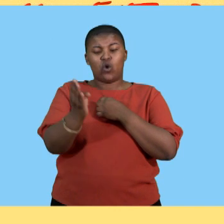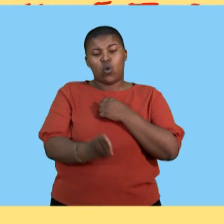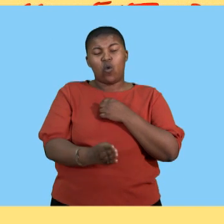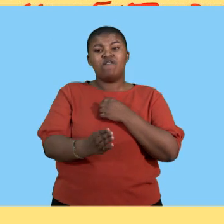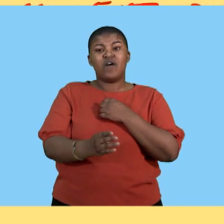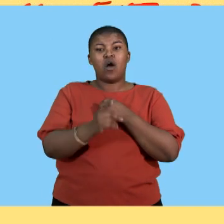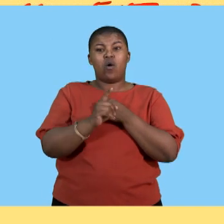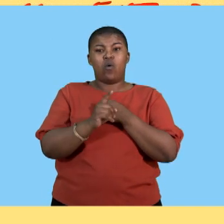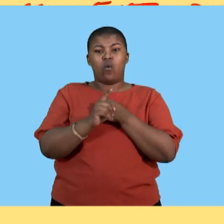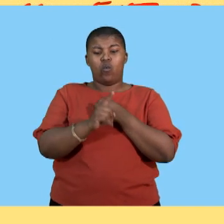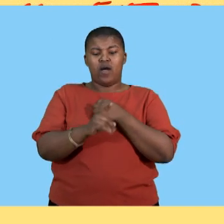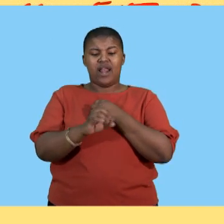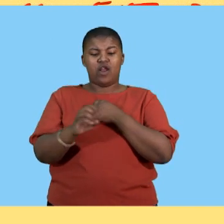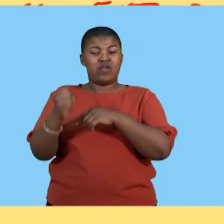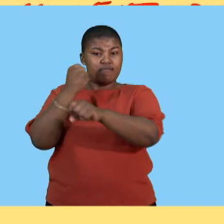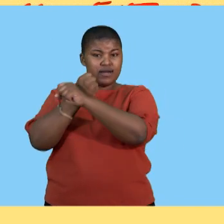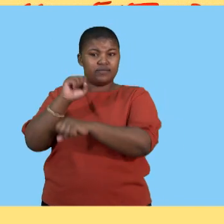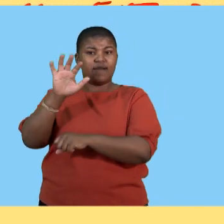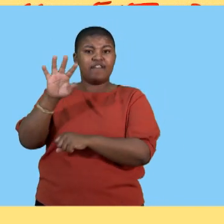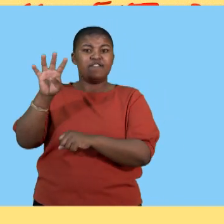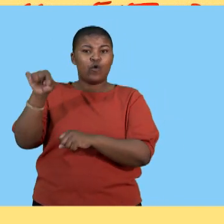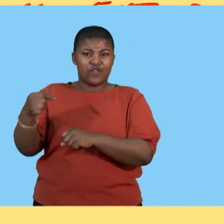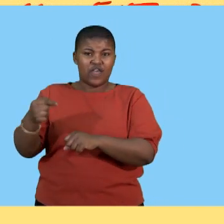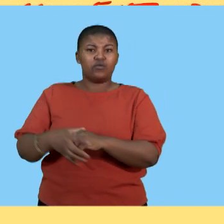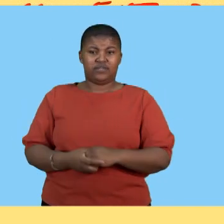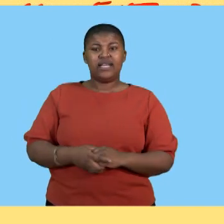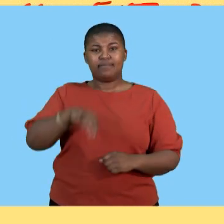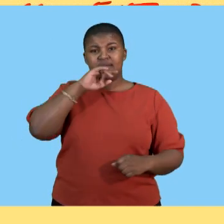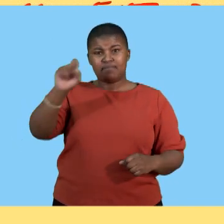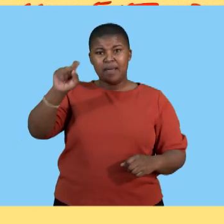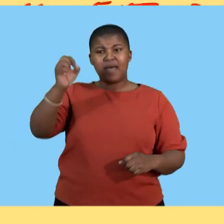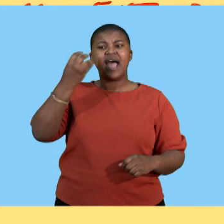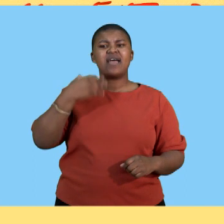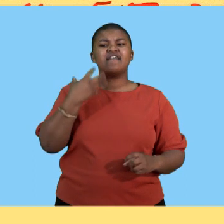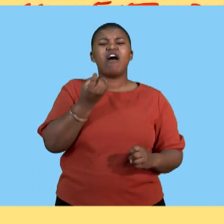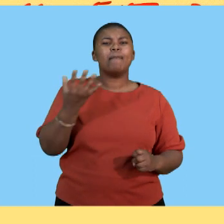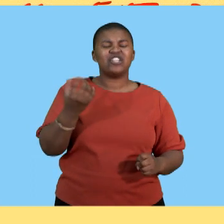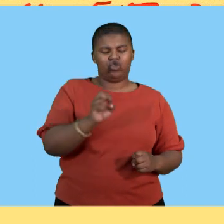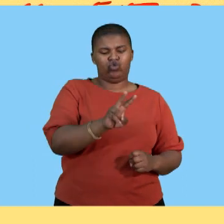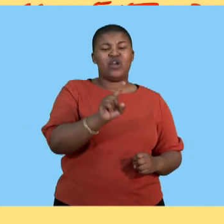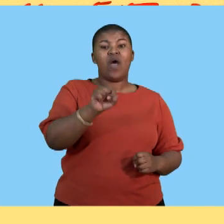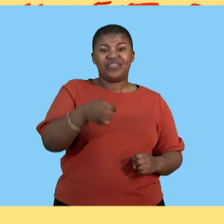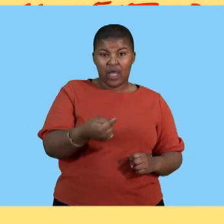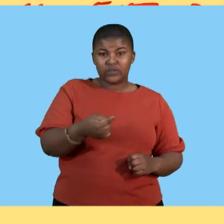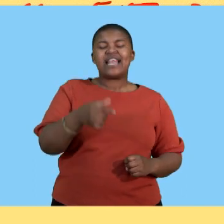over 100. Multiply by 54,000. And then that will give you an amount that is